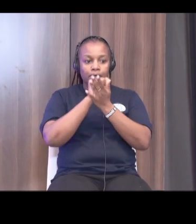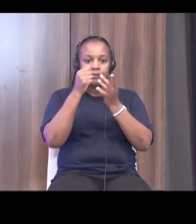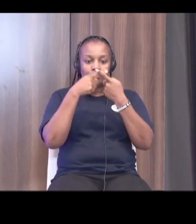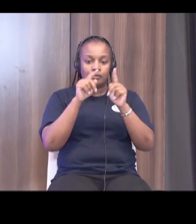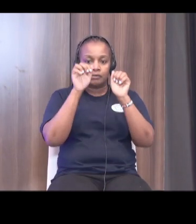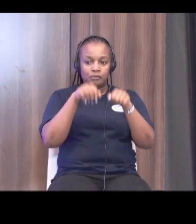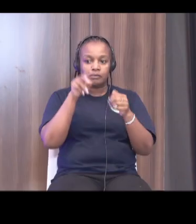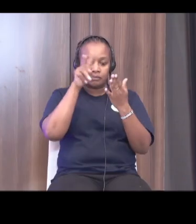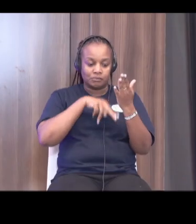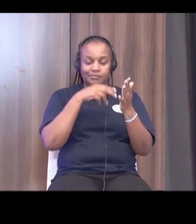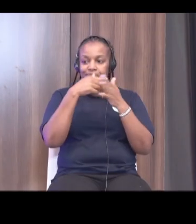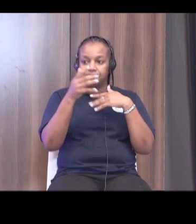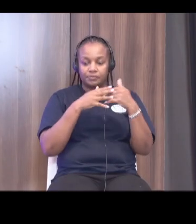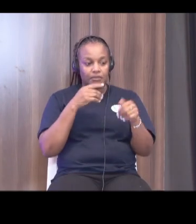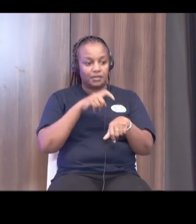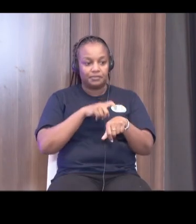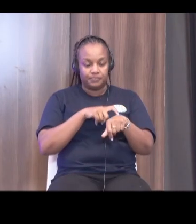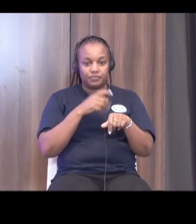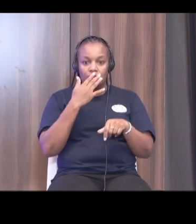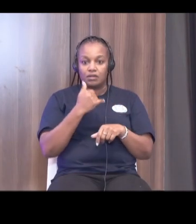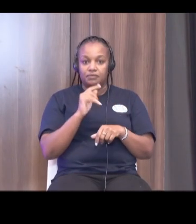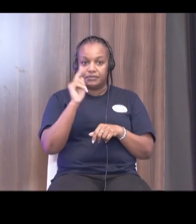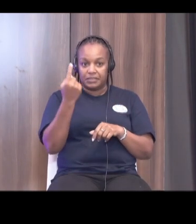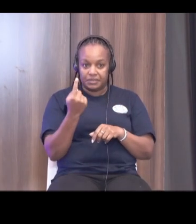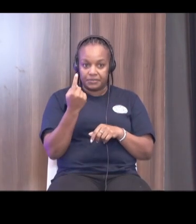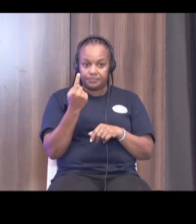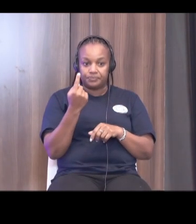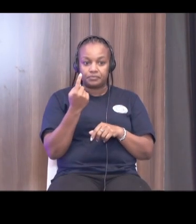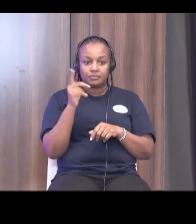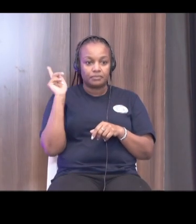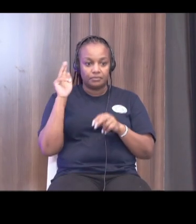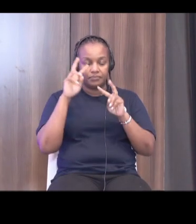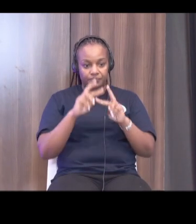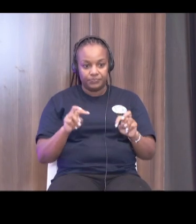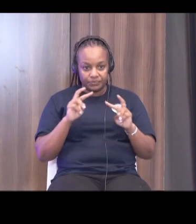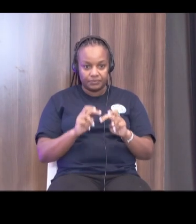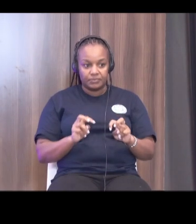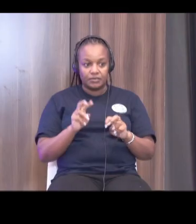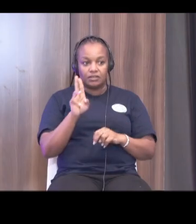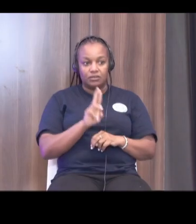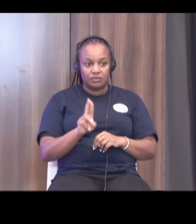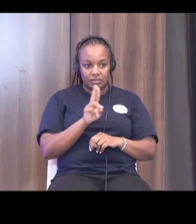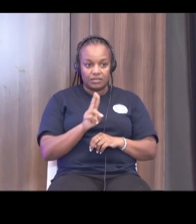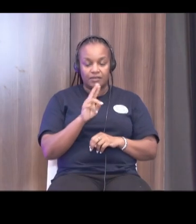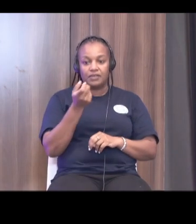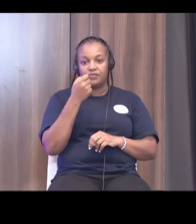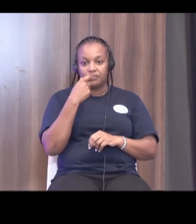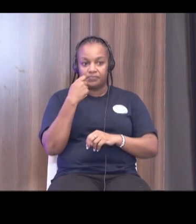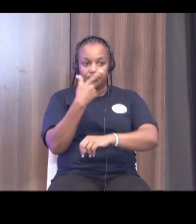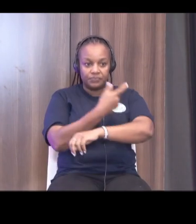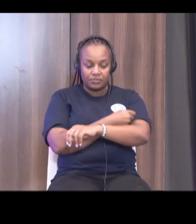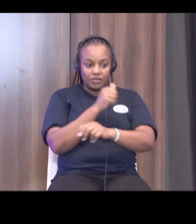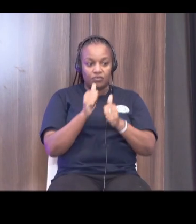them whenever you want. First, with our first in human, this study used the vaccine, the 6-valent conjugated with